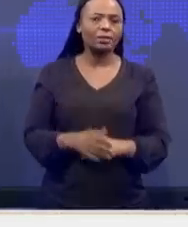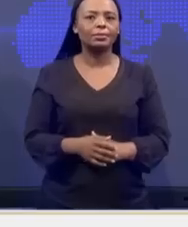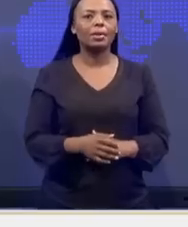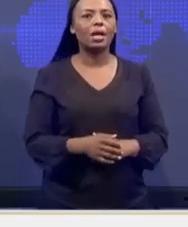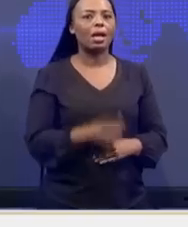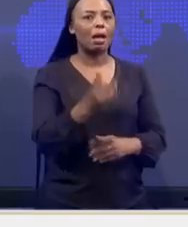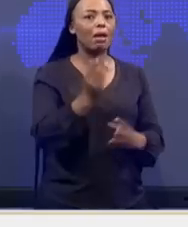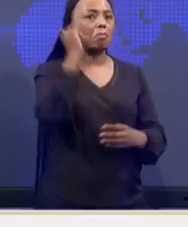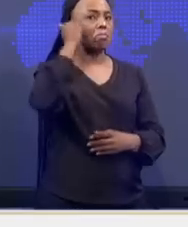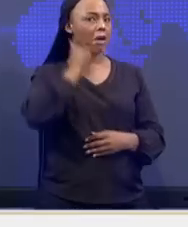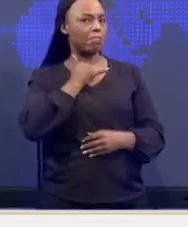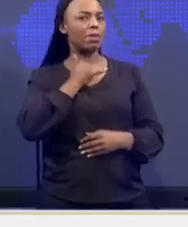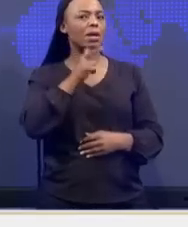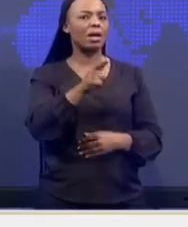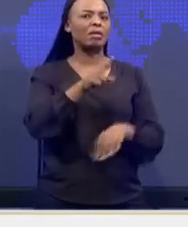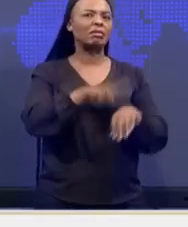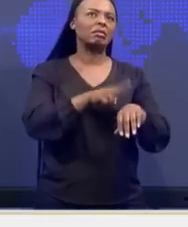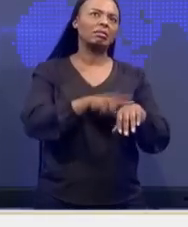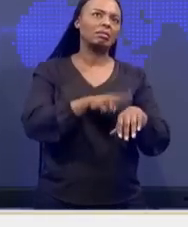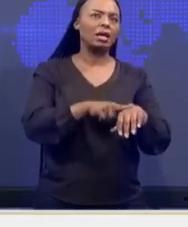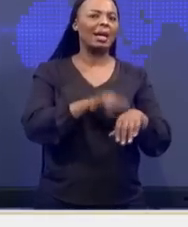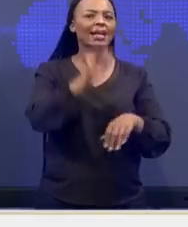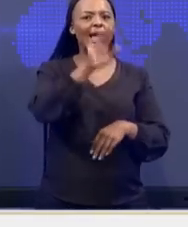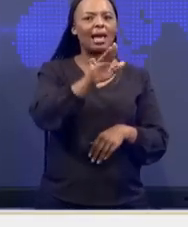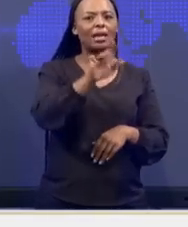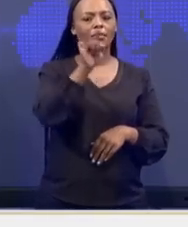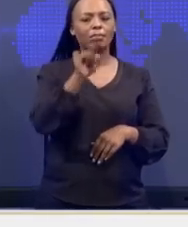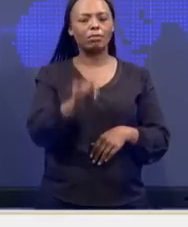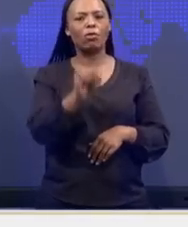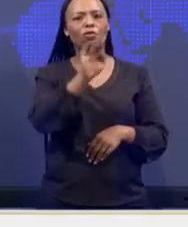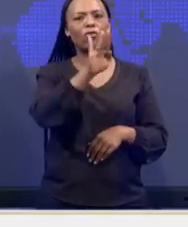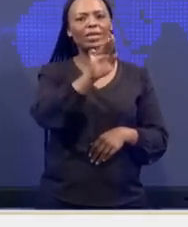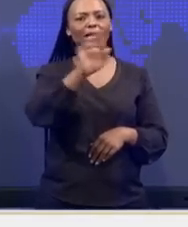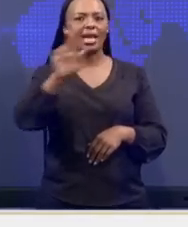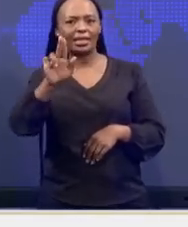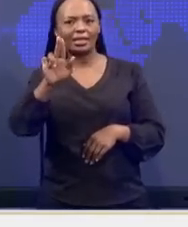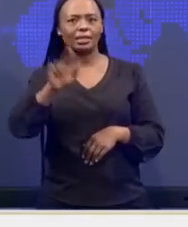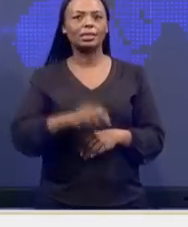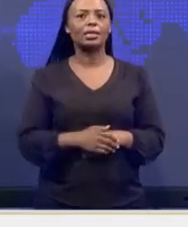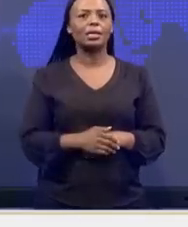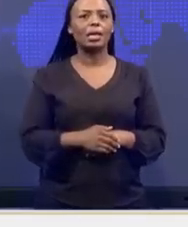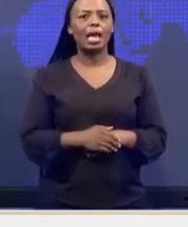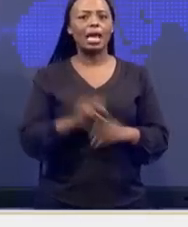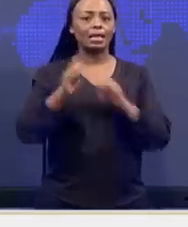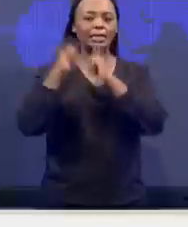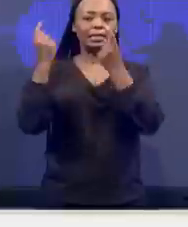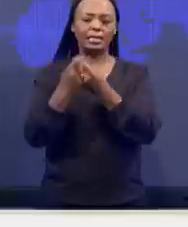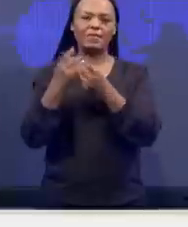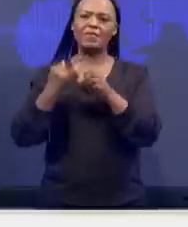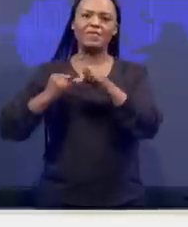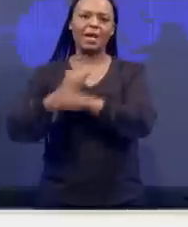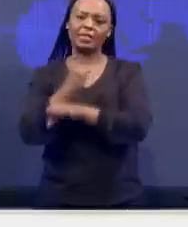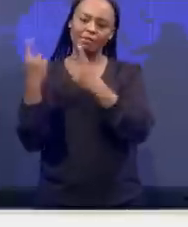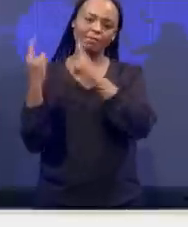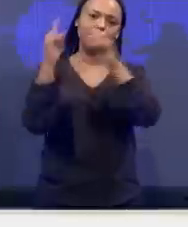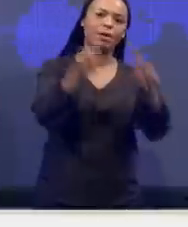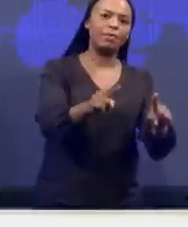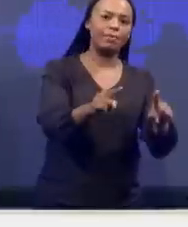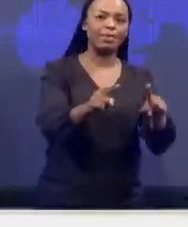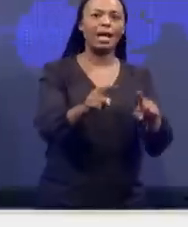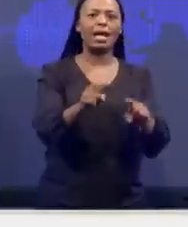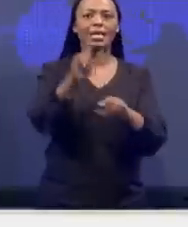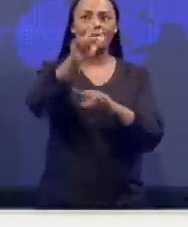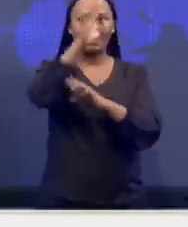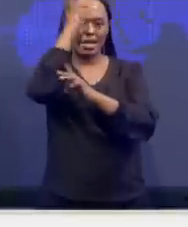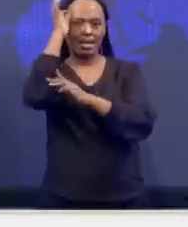we got a call at about 9:38. And our teams were able to respond in time. We got here in